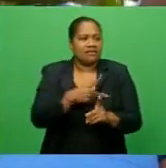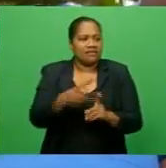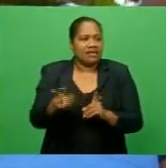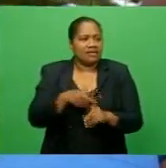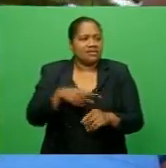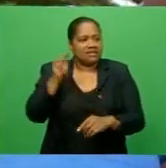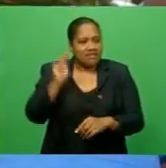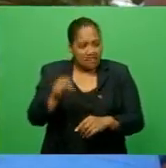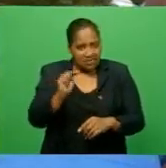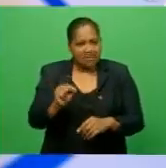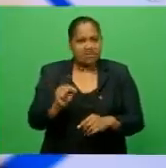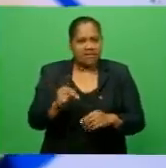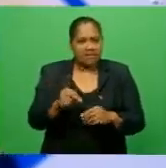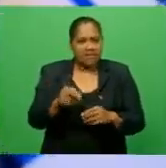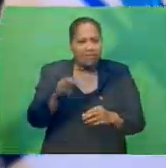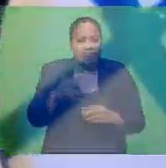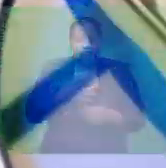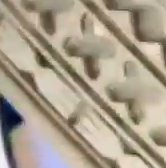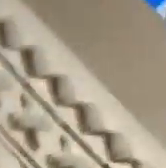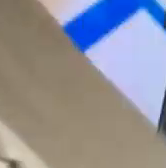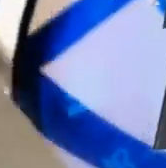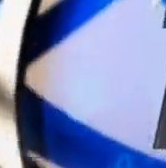done to help curb this issue.